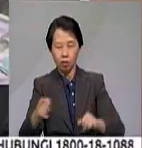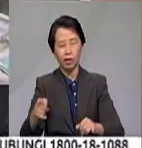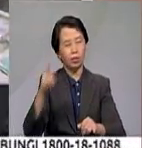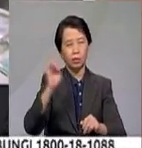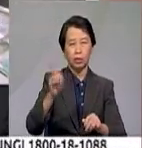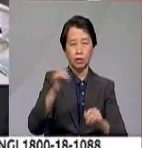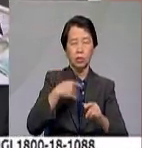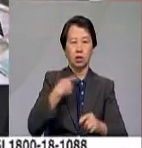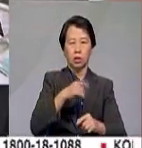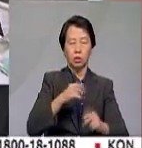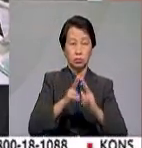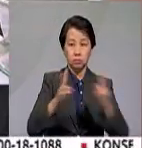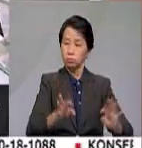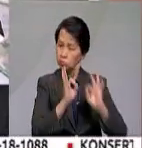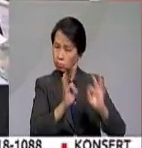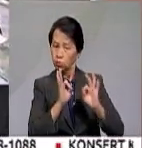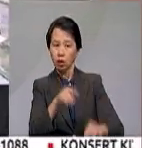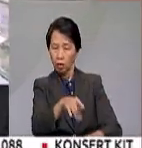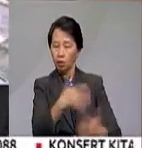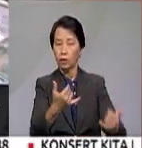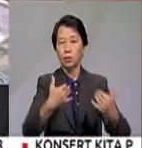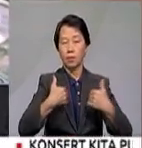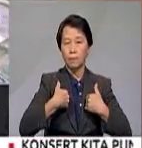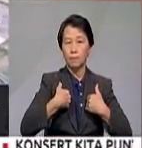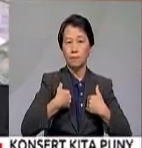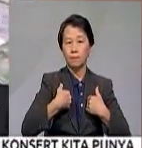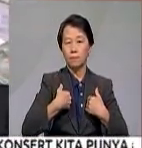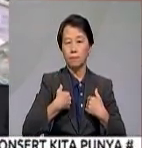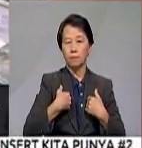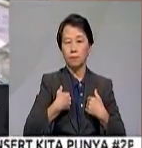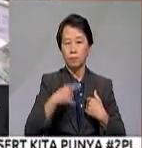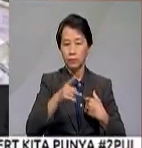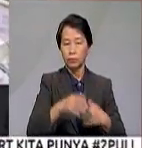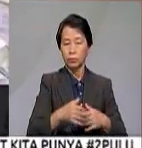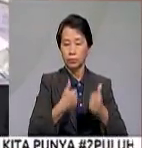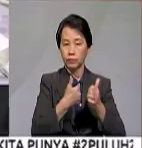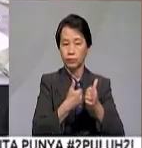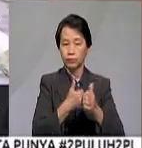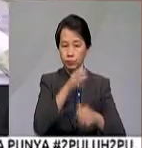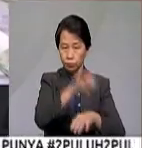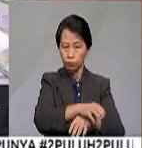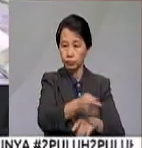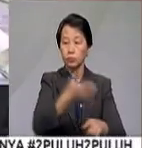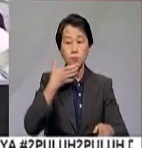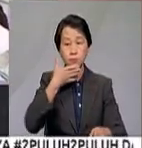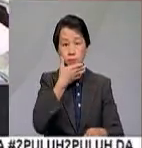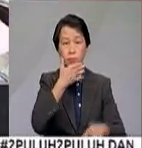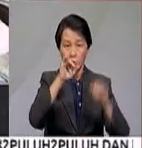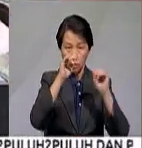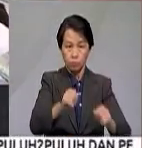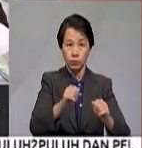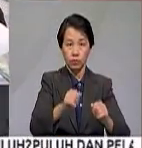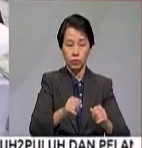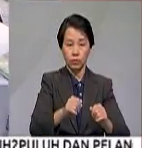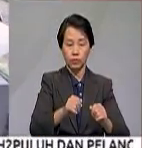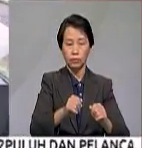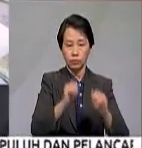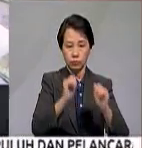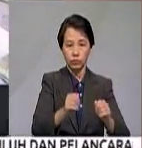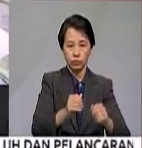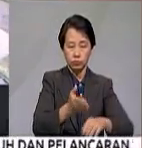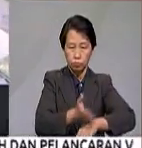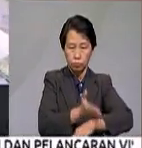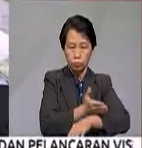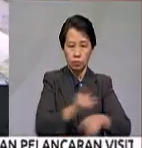have a very excellent history and a very promising youth that really can be part of such